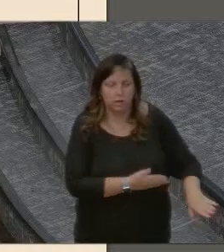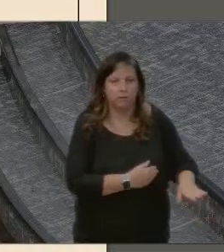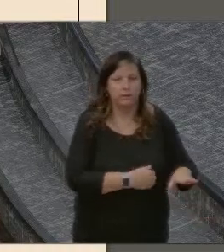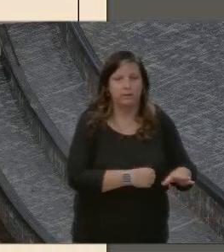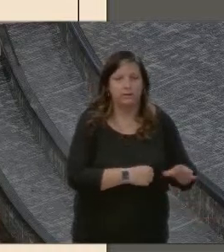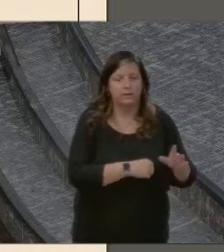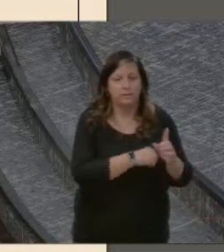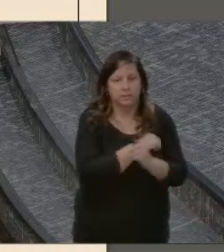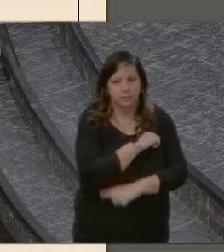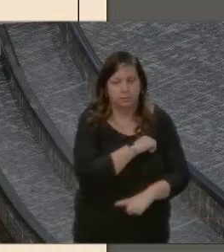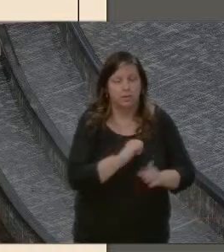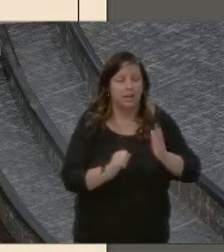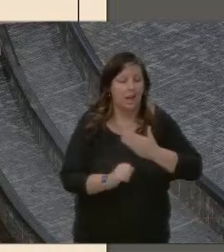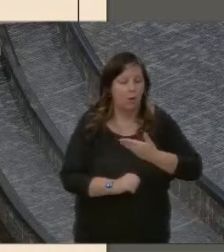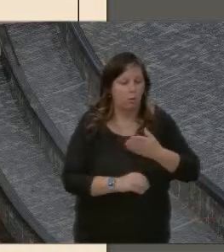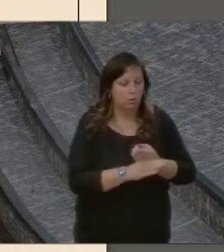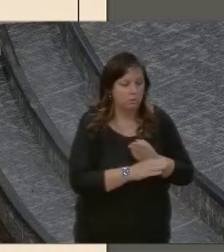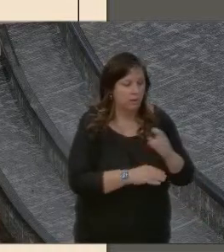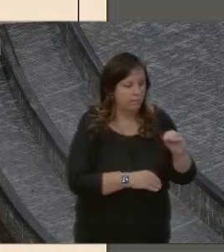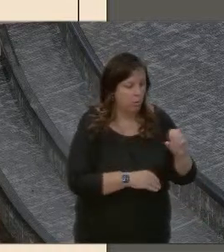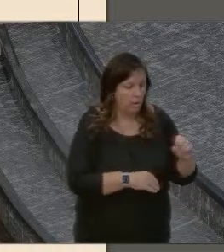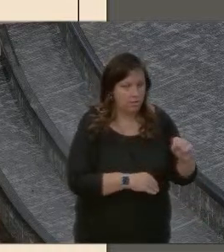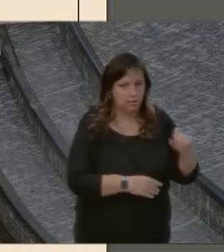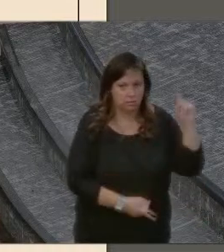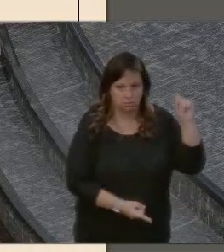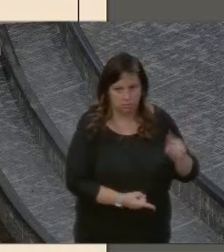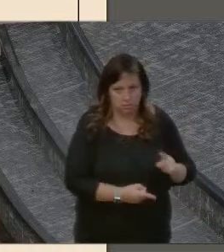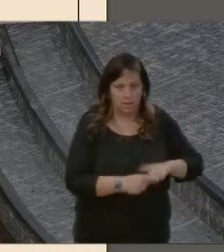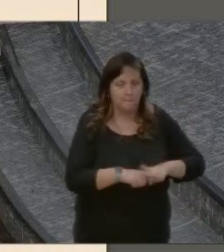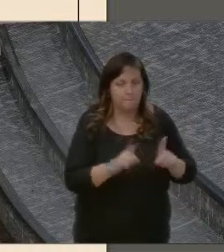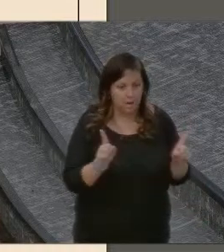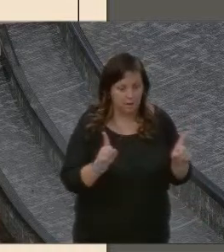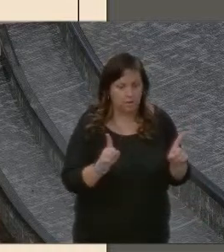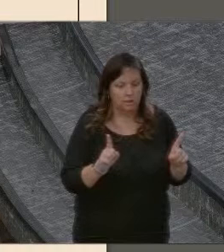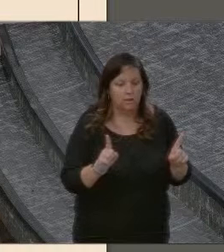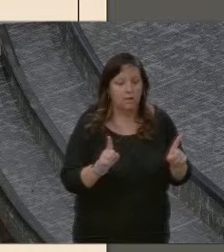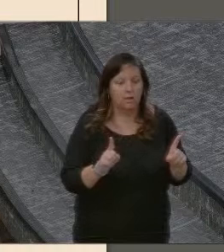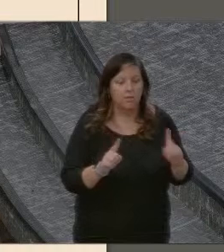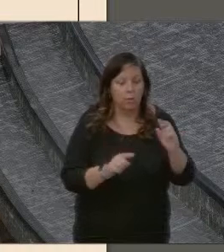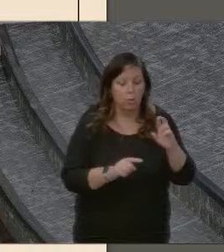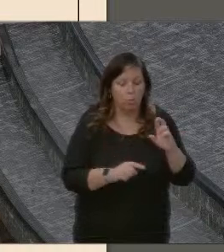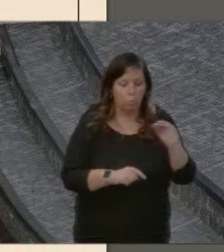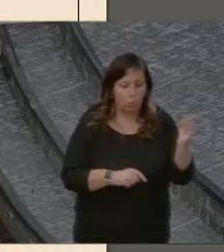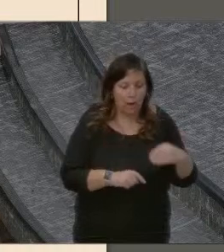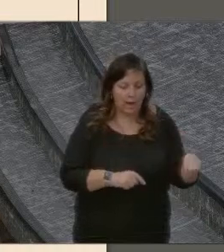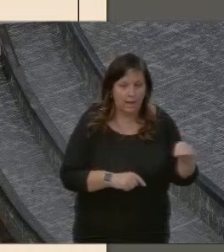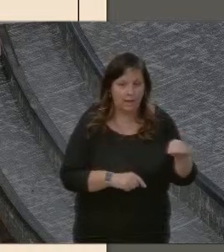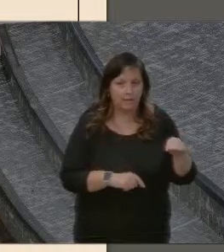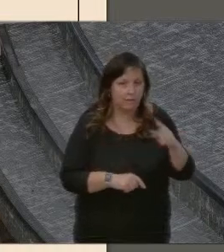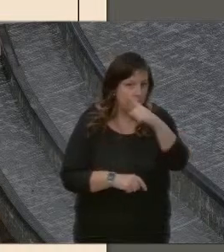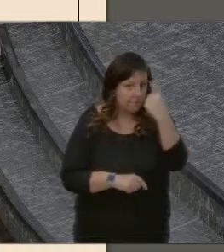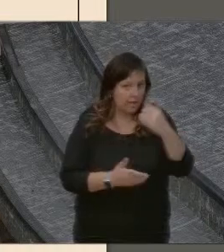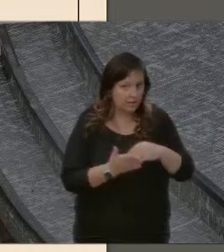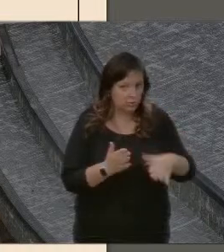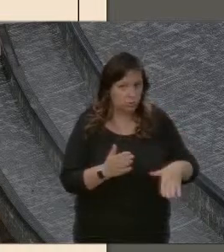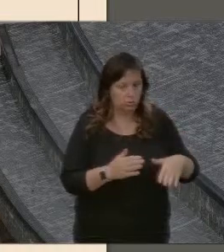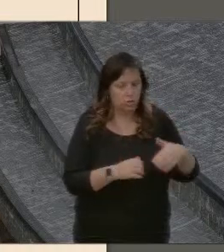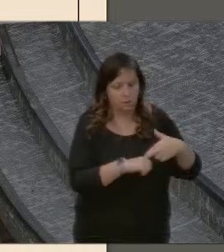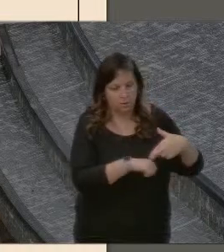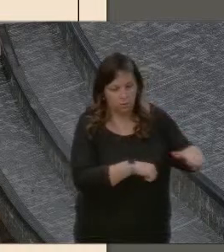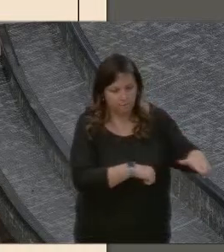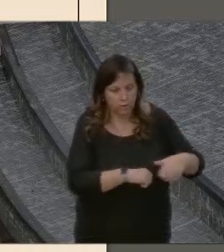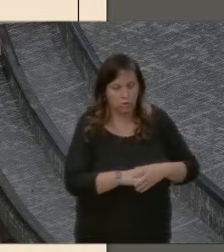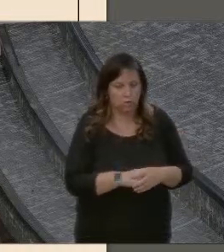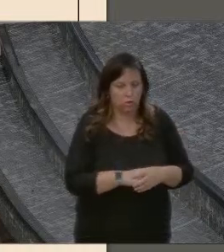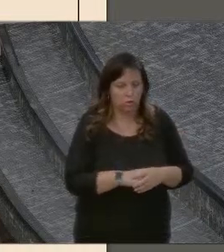of OSS, but when we look at the rate at which Black students are being referred, at which Black students are